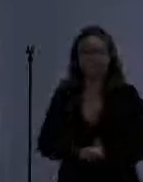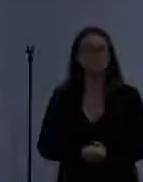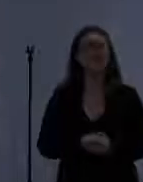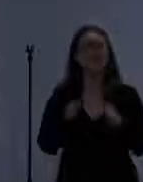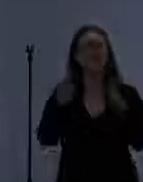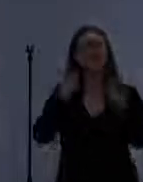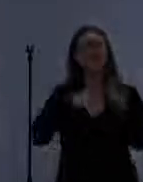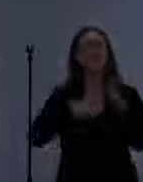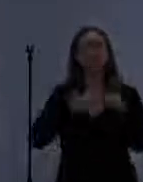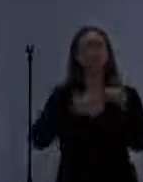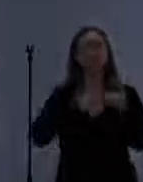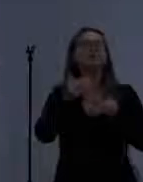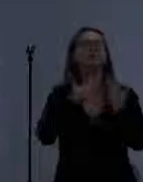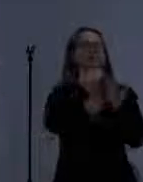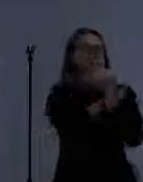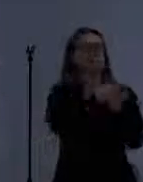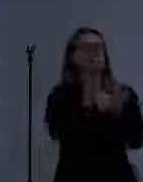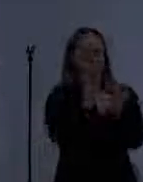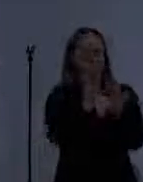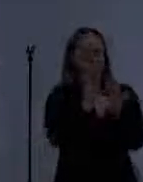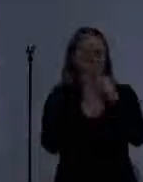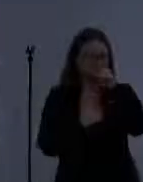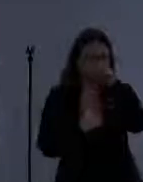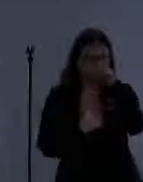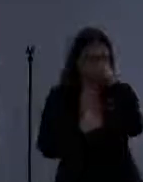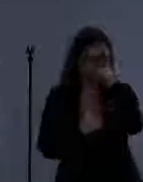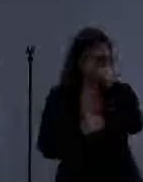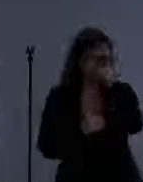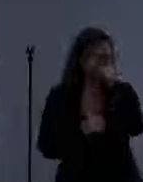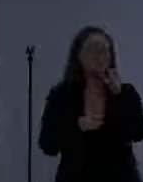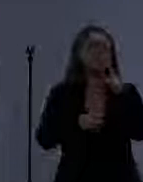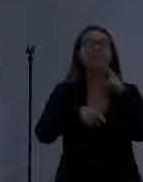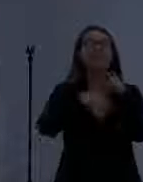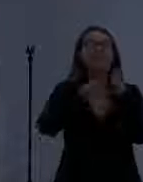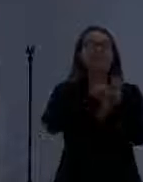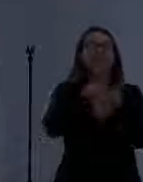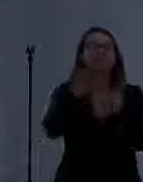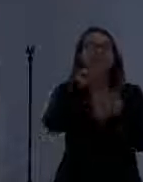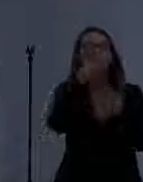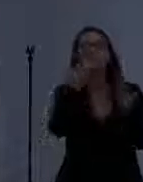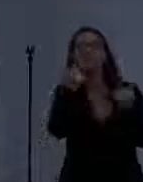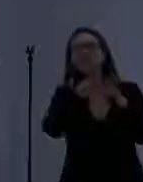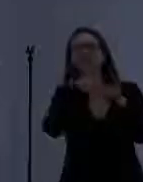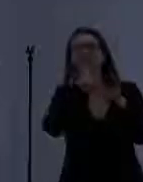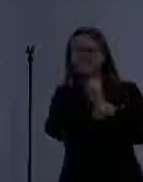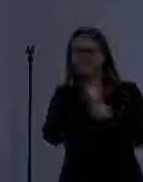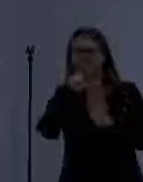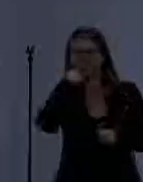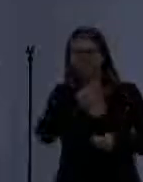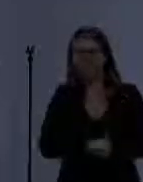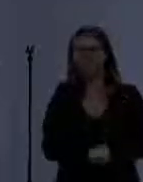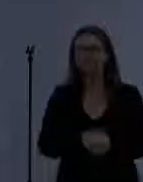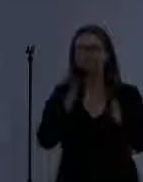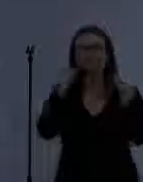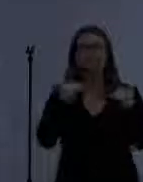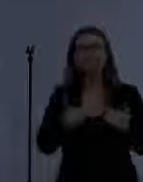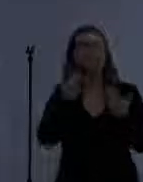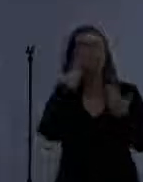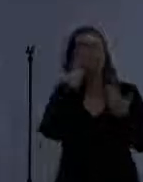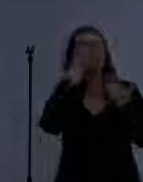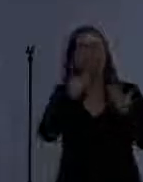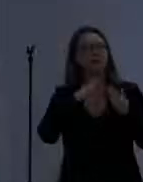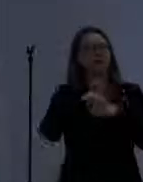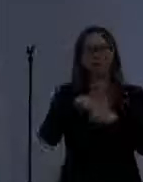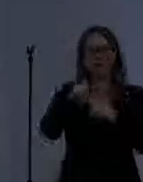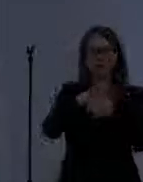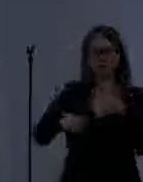areas of the Code of Conduct, but I'm going to ask for other examples if you've got them as we go through. So the next one is respect for privacy of